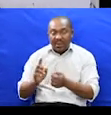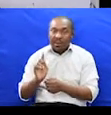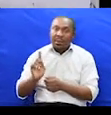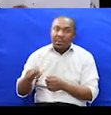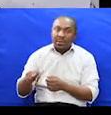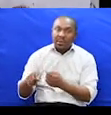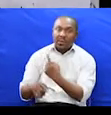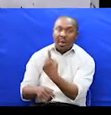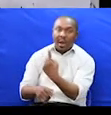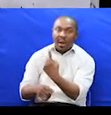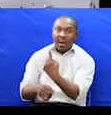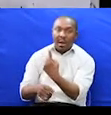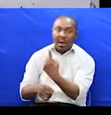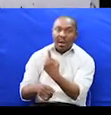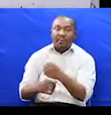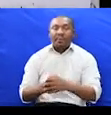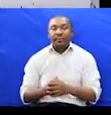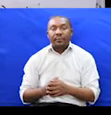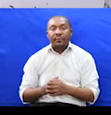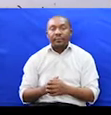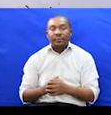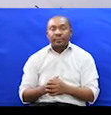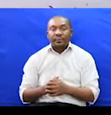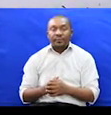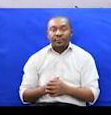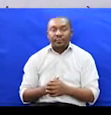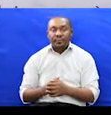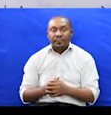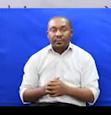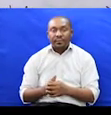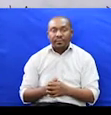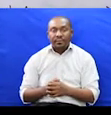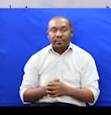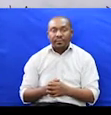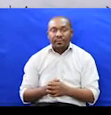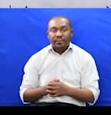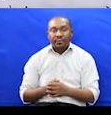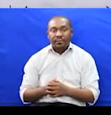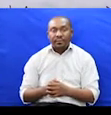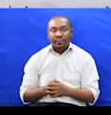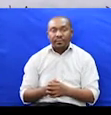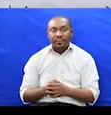is 1. Its relative mass is 1.